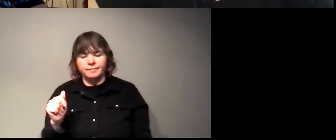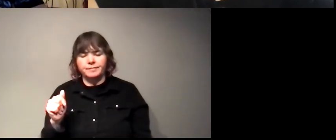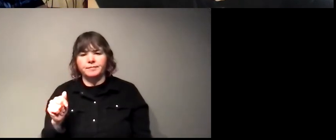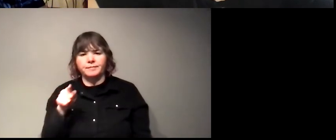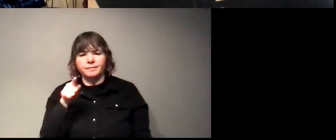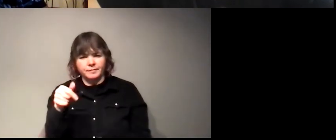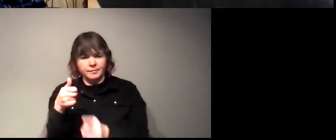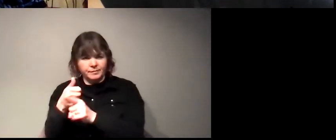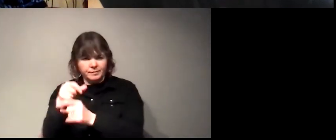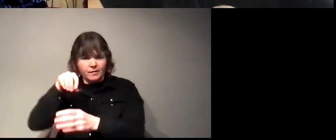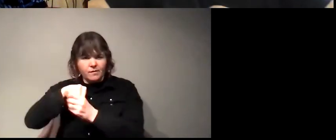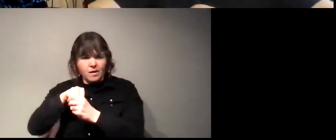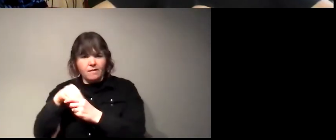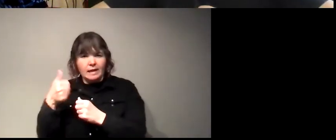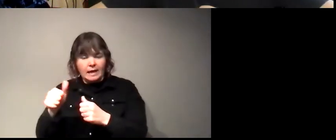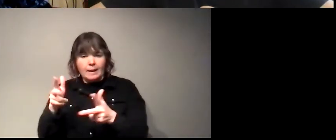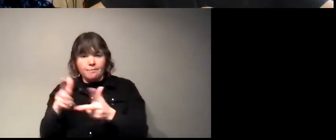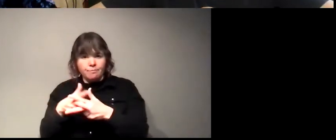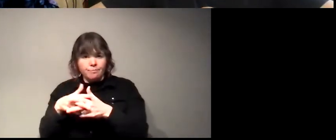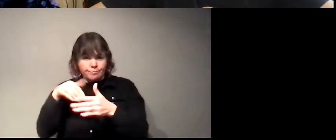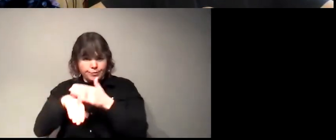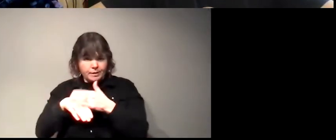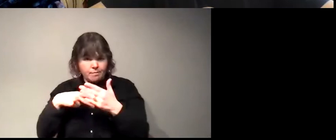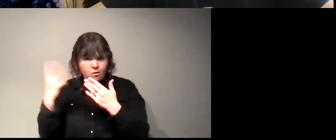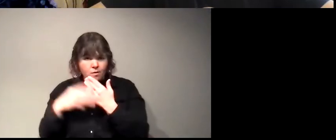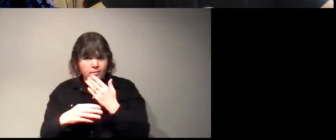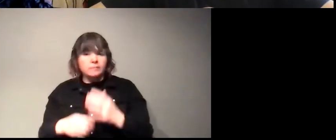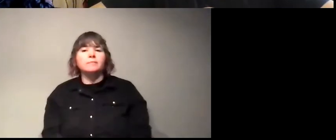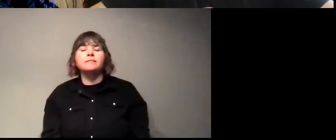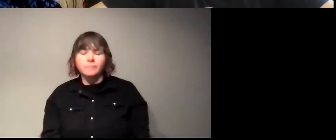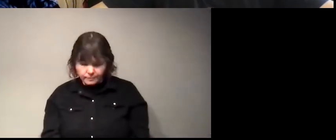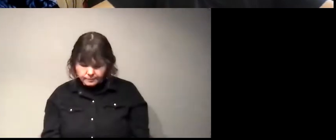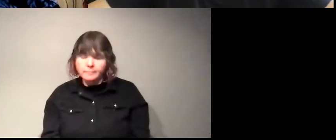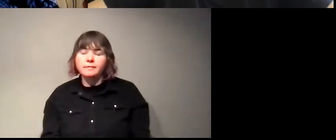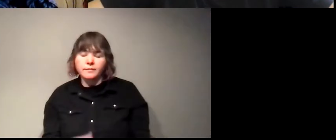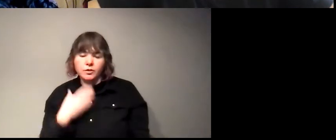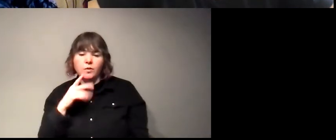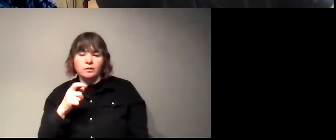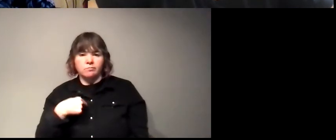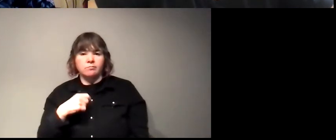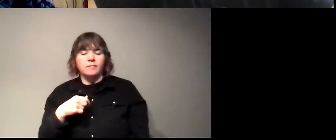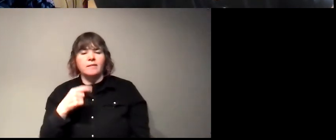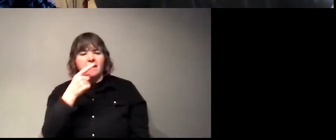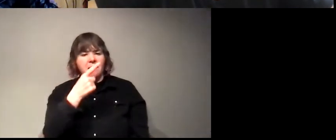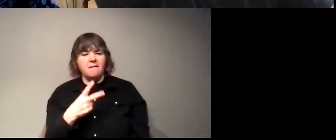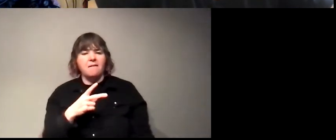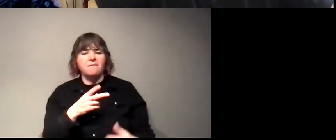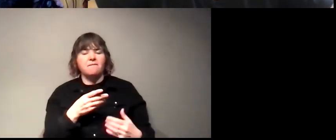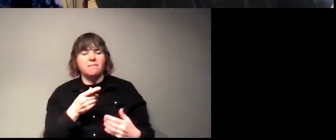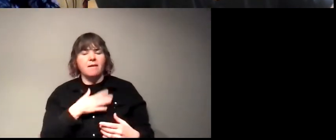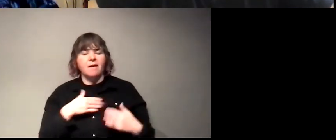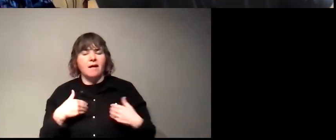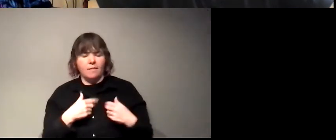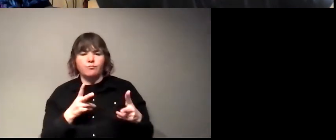you involved in any breeding programs? That's a great question. I am. About half of my animals are